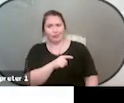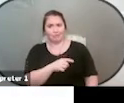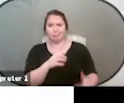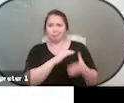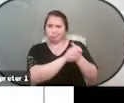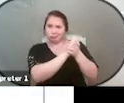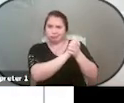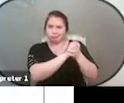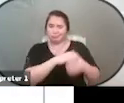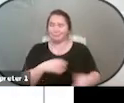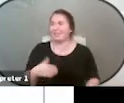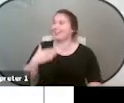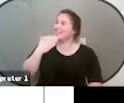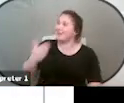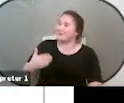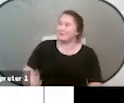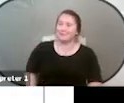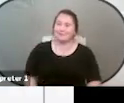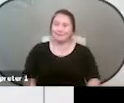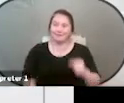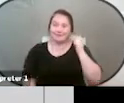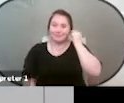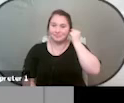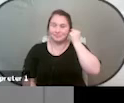Congrats. Thank you.